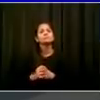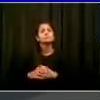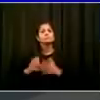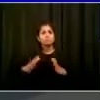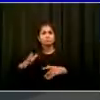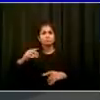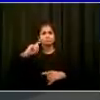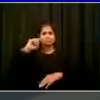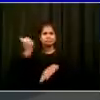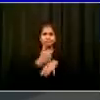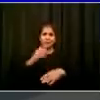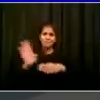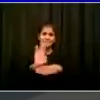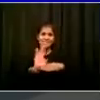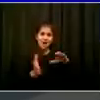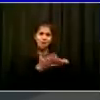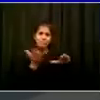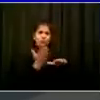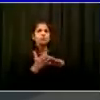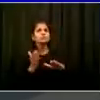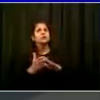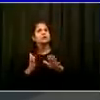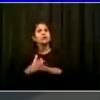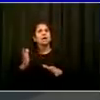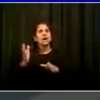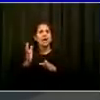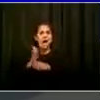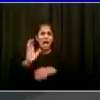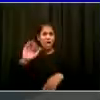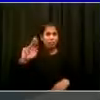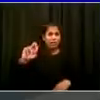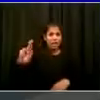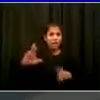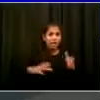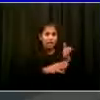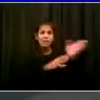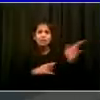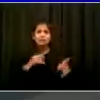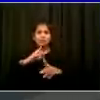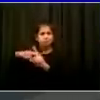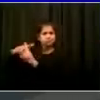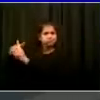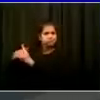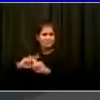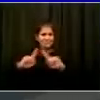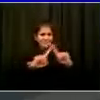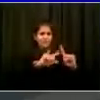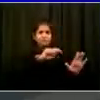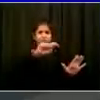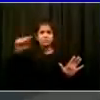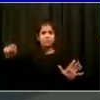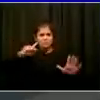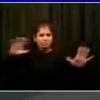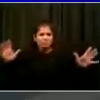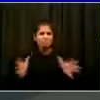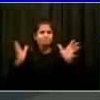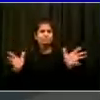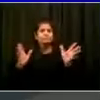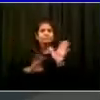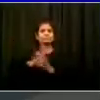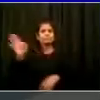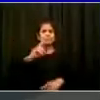on to invent things and build things and are admired everywhere. But it all starts with opportunity.